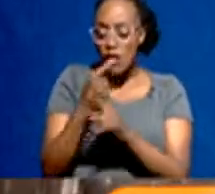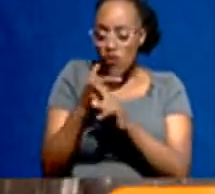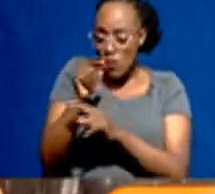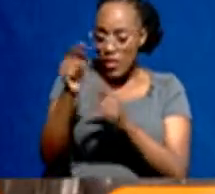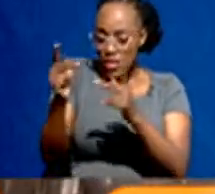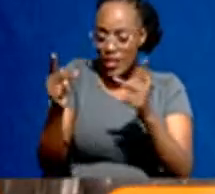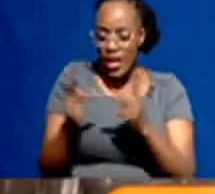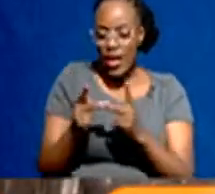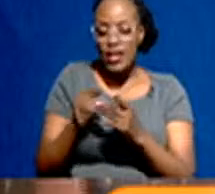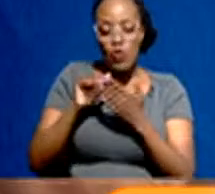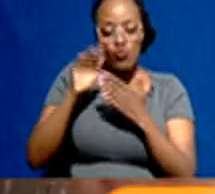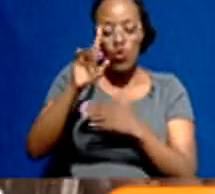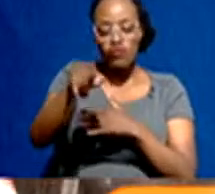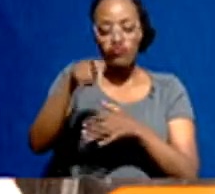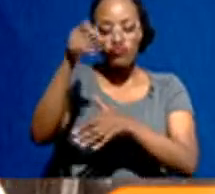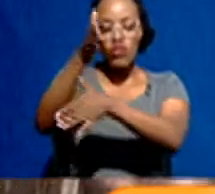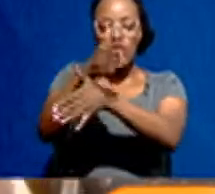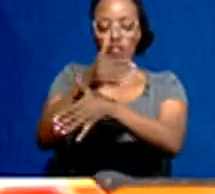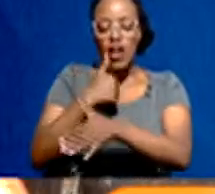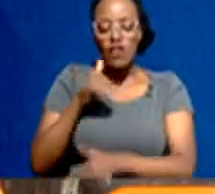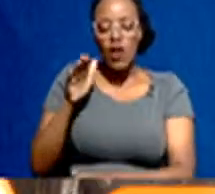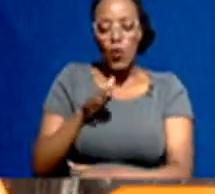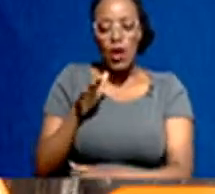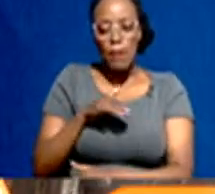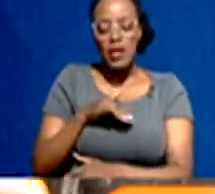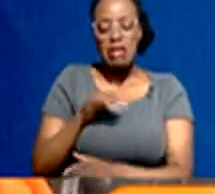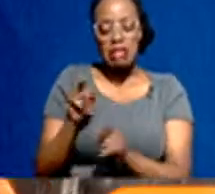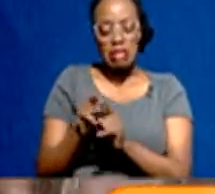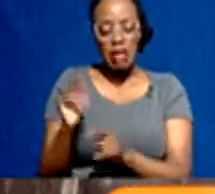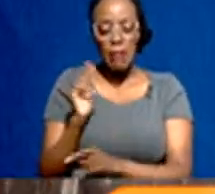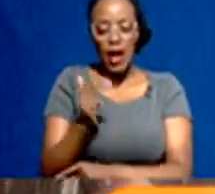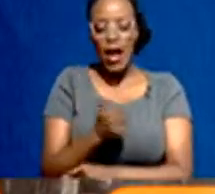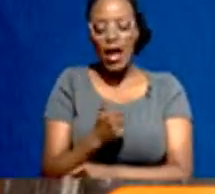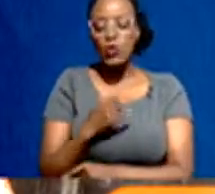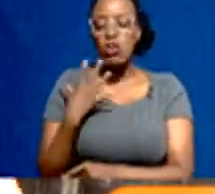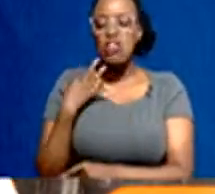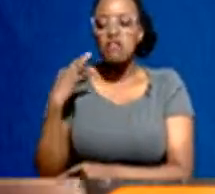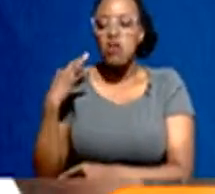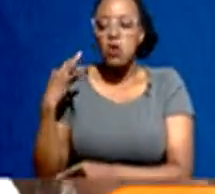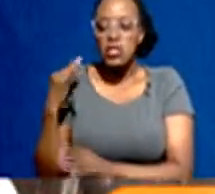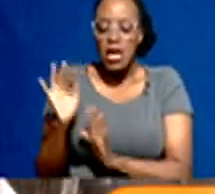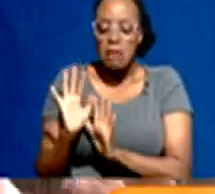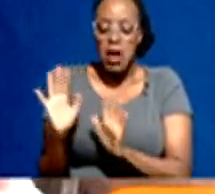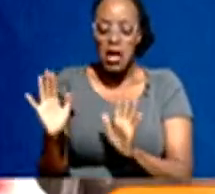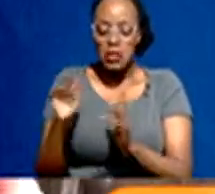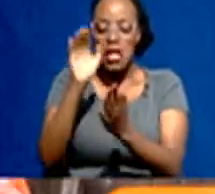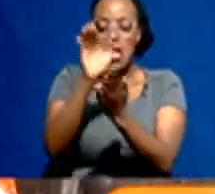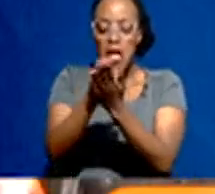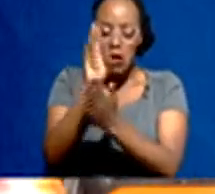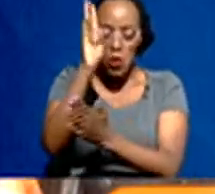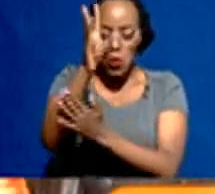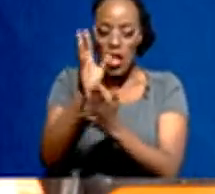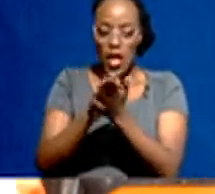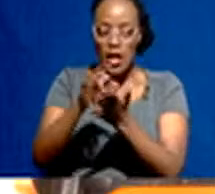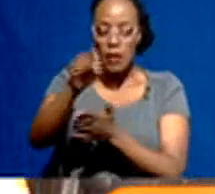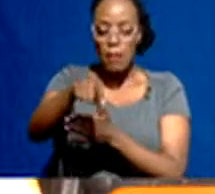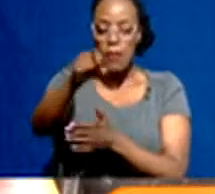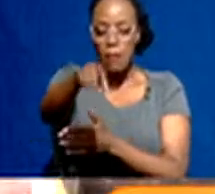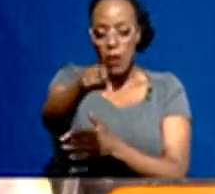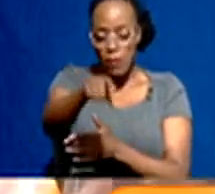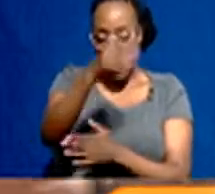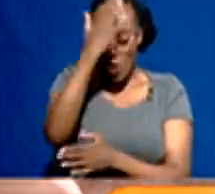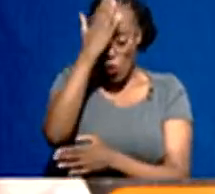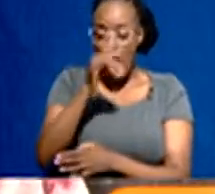ni wavuvi. Sasa kuna wamama kama kina sisi, tukajitolea kuwa tutahifadhi na kupanda hii mikoko